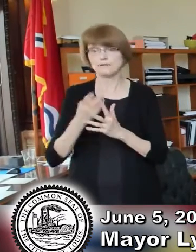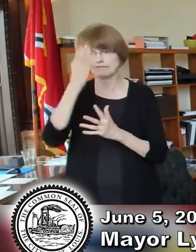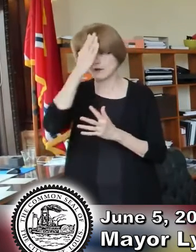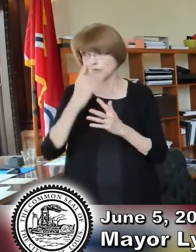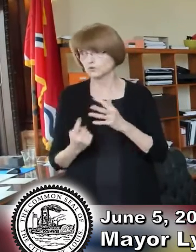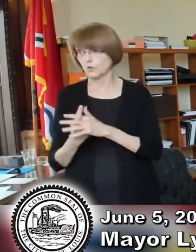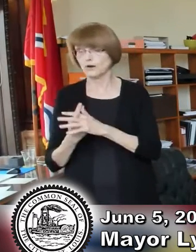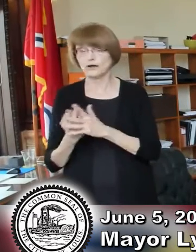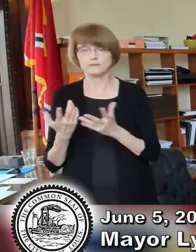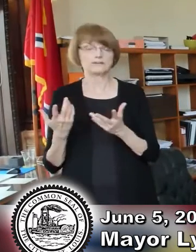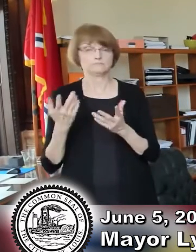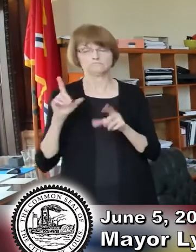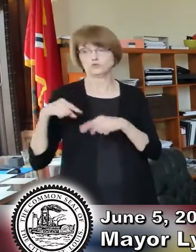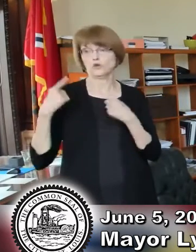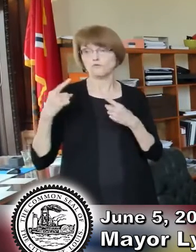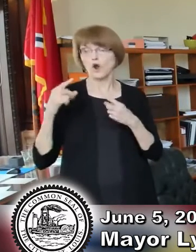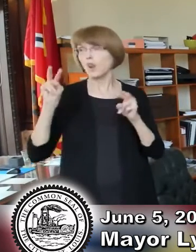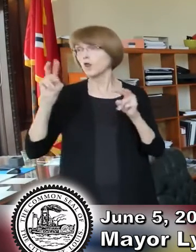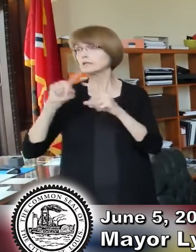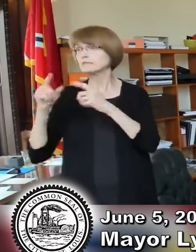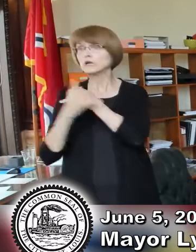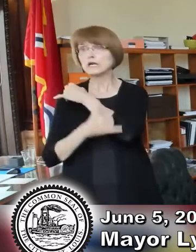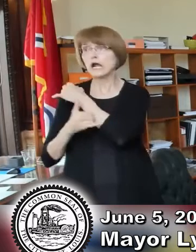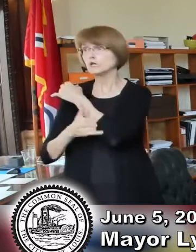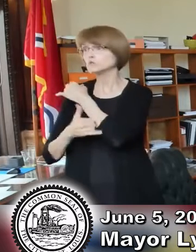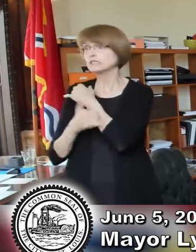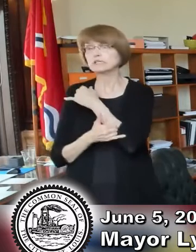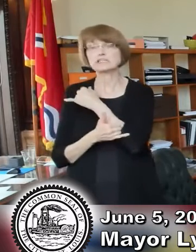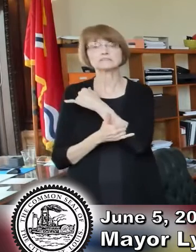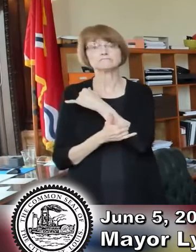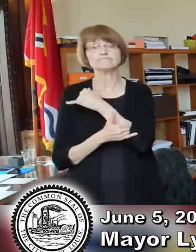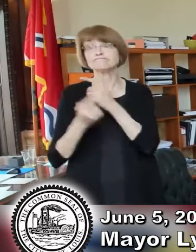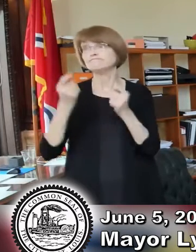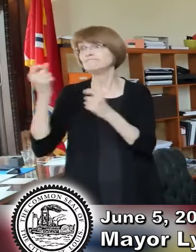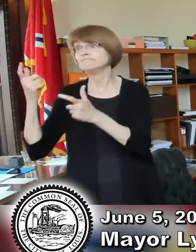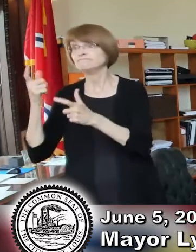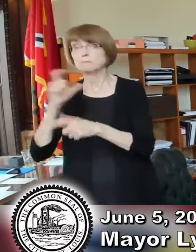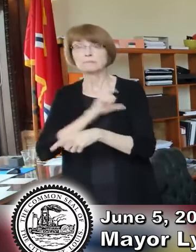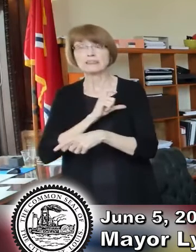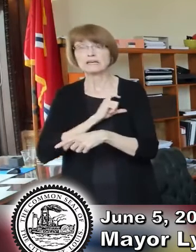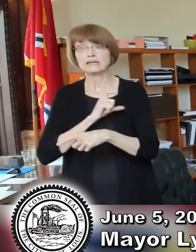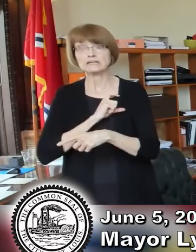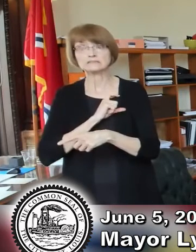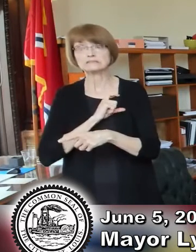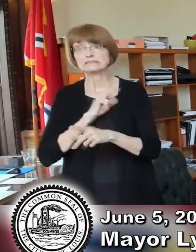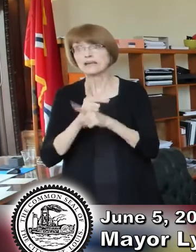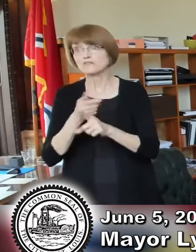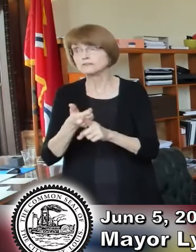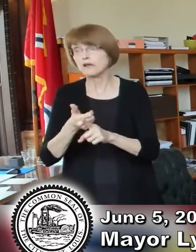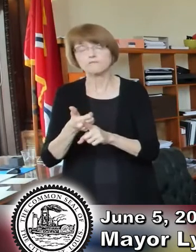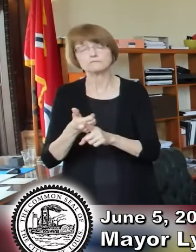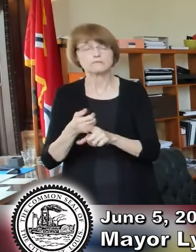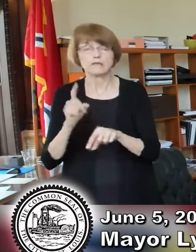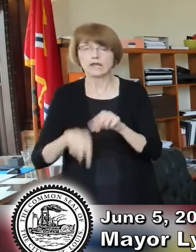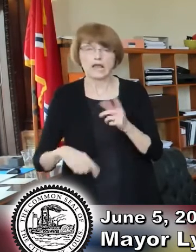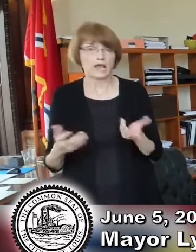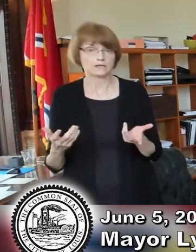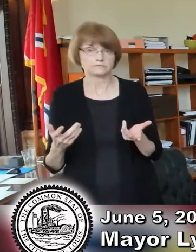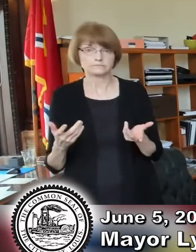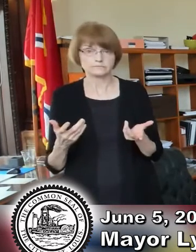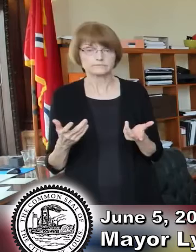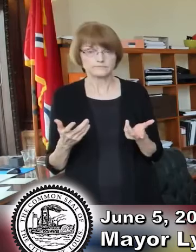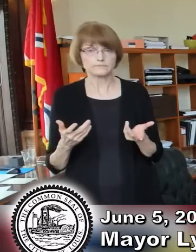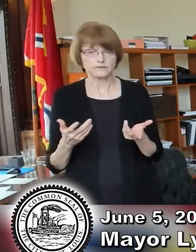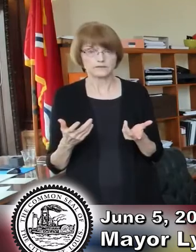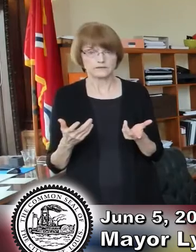society yet who has been able to completely police itself. So I absolutely will